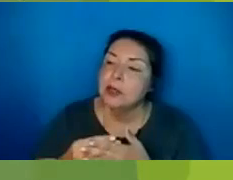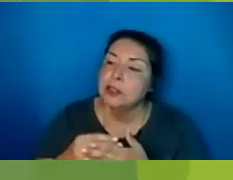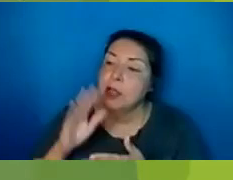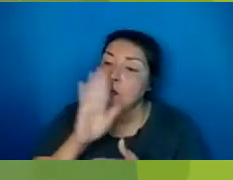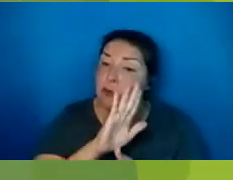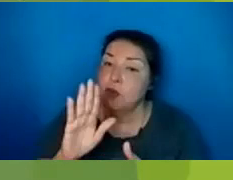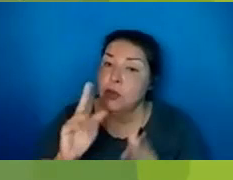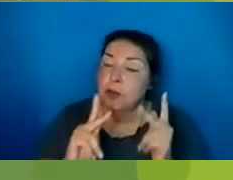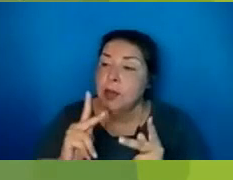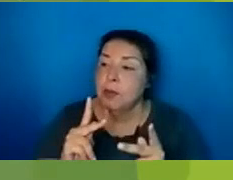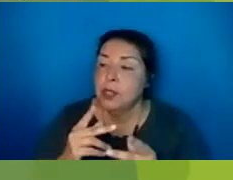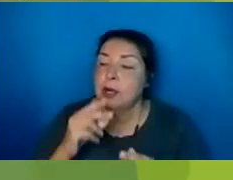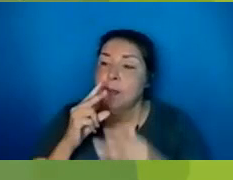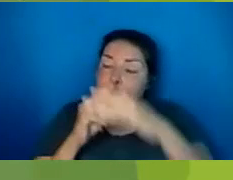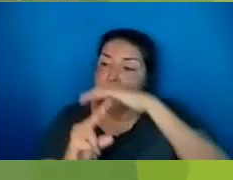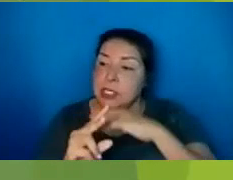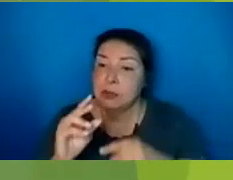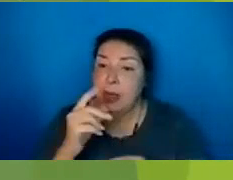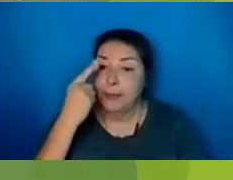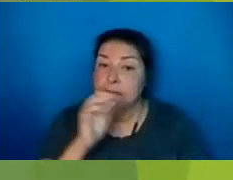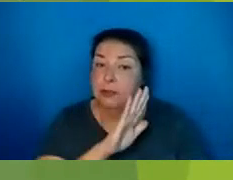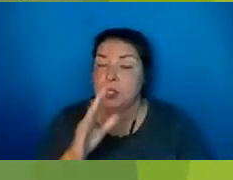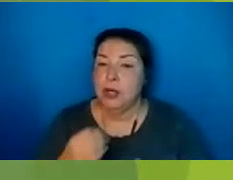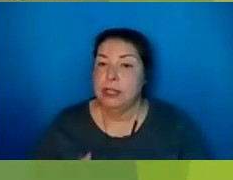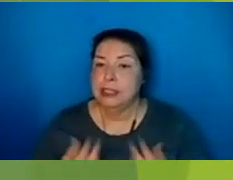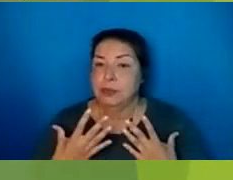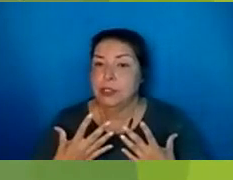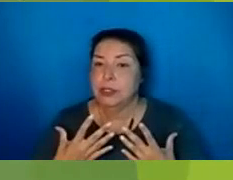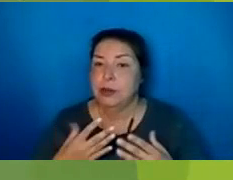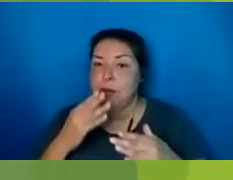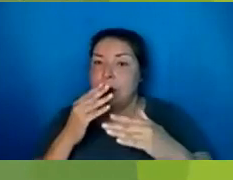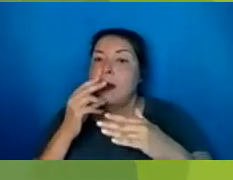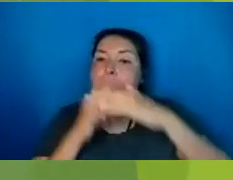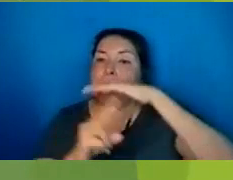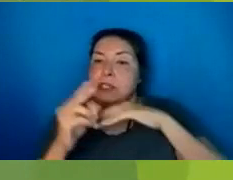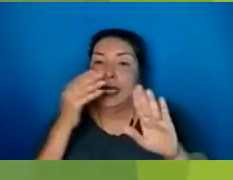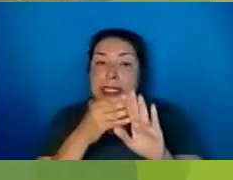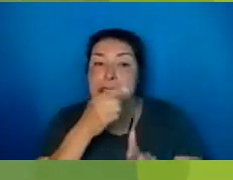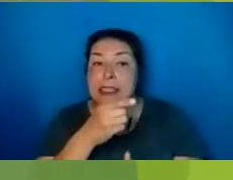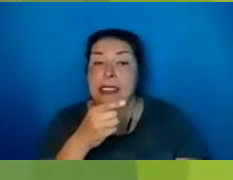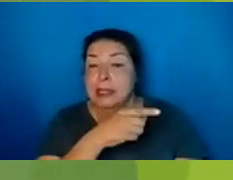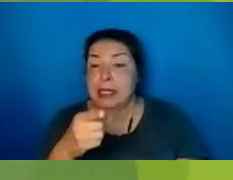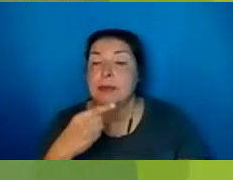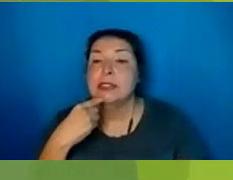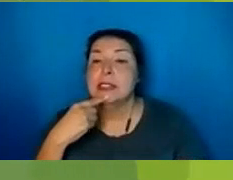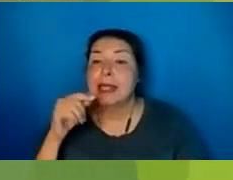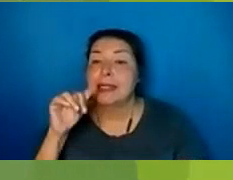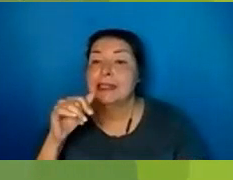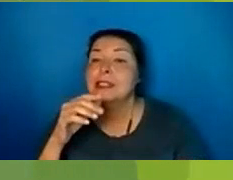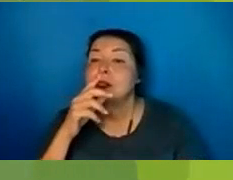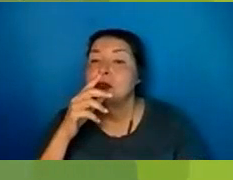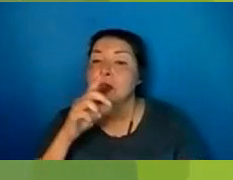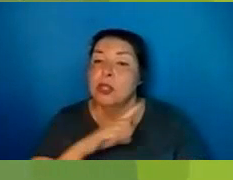from their own inspiration. Prophesy against them and say, thus says the Lord God, woe to the woman who